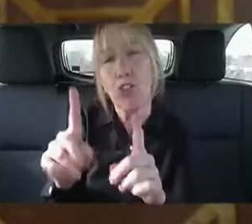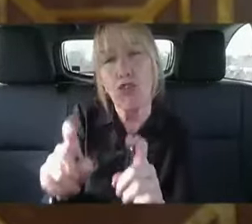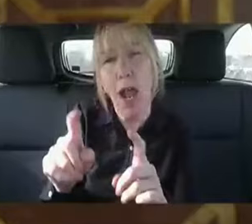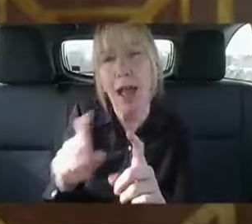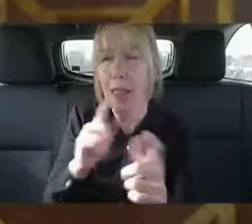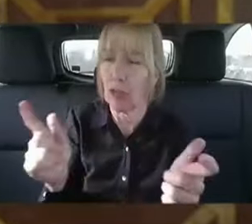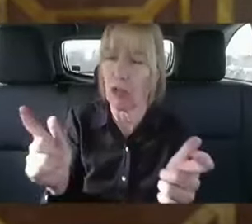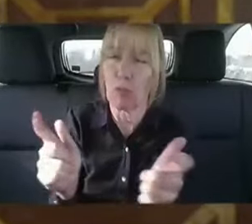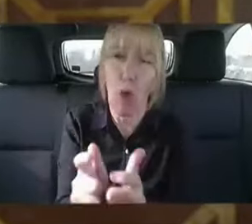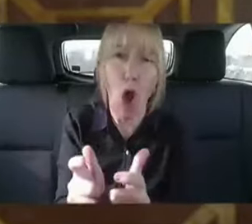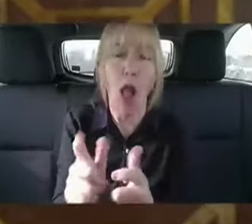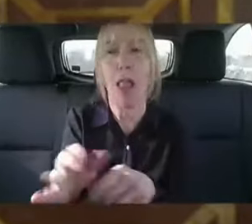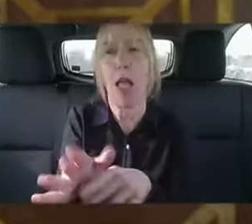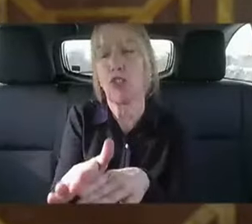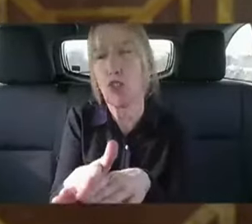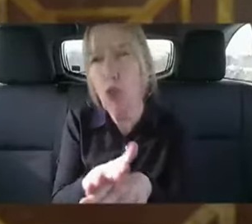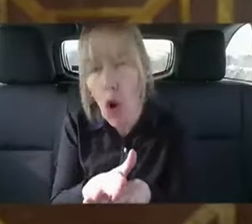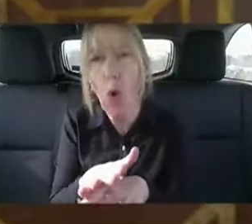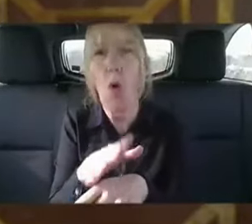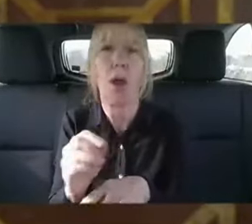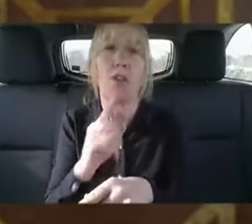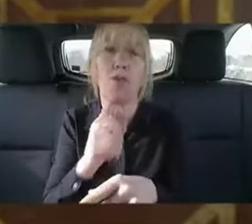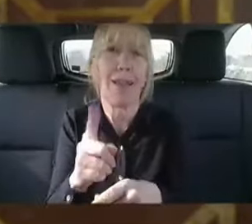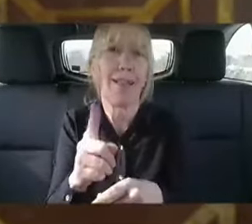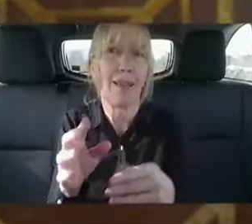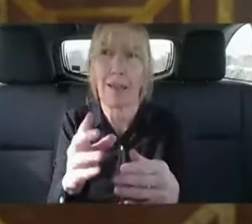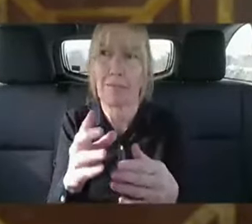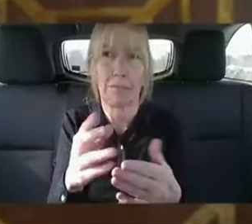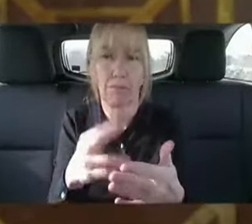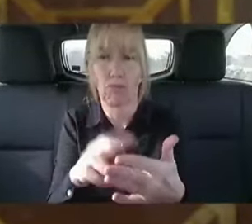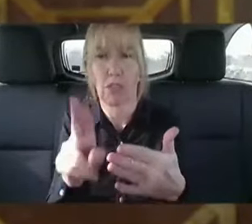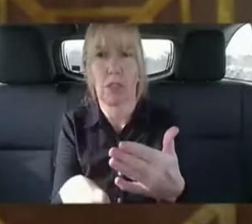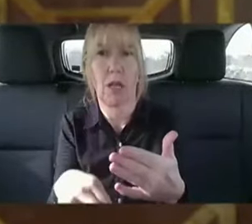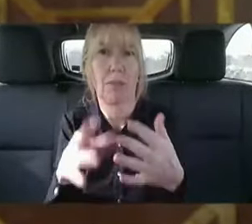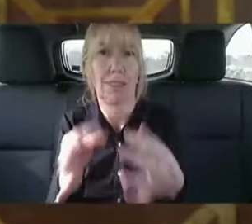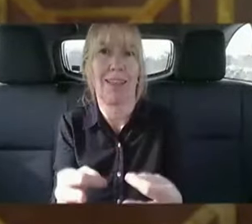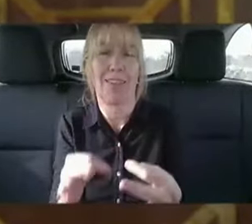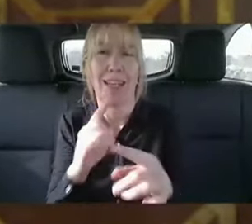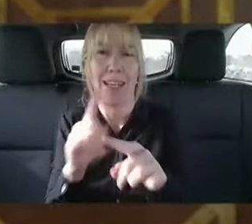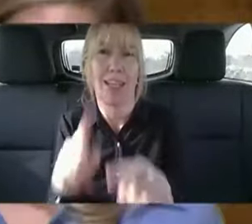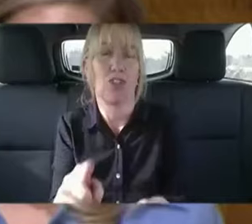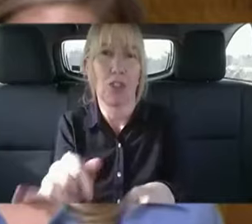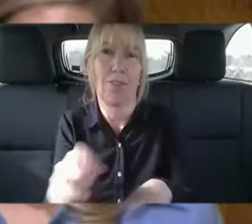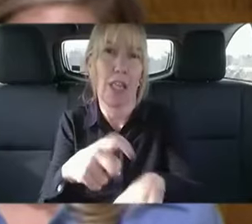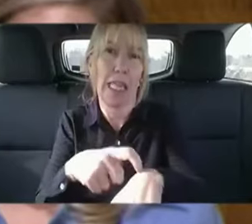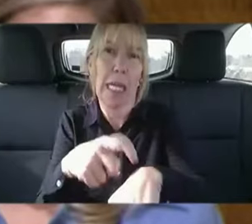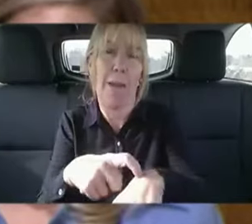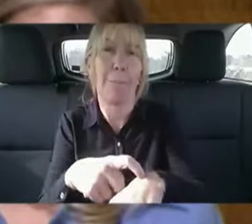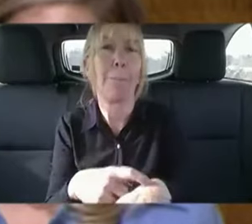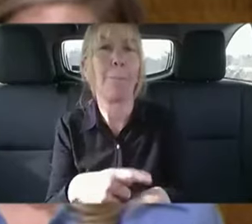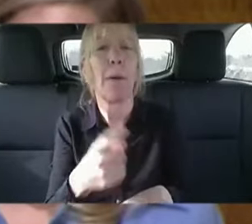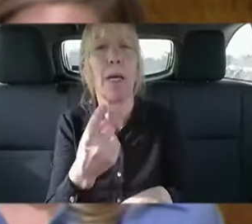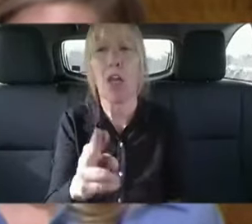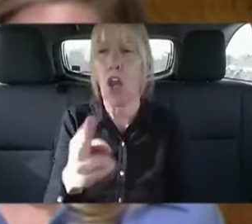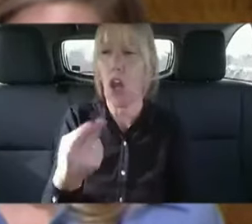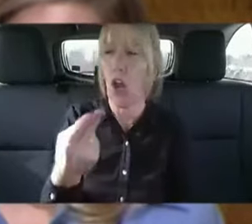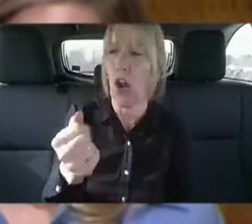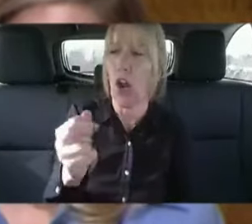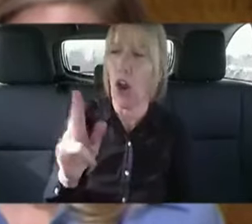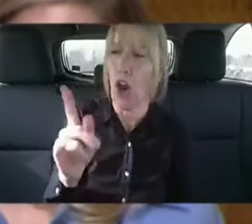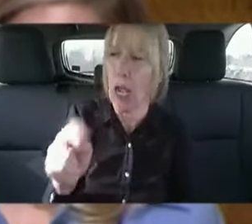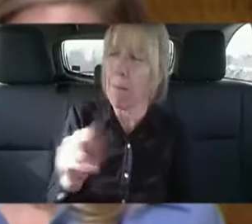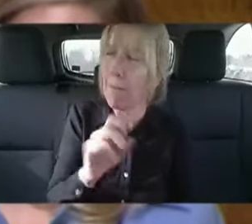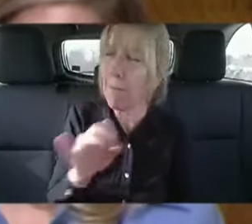too slow and to really yield definitive answers in the time that we need them to. Dr. Harkin, back to you. I've read, sitting here